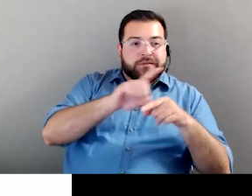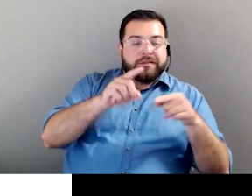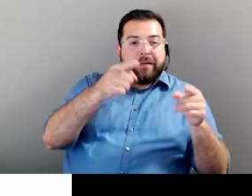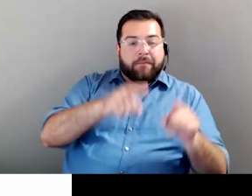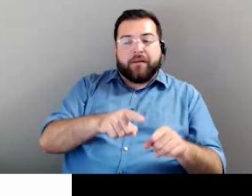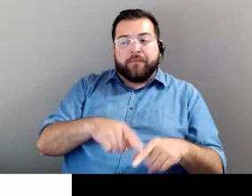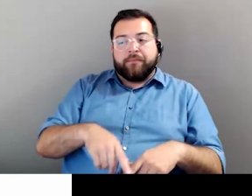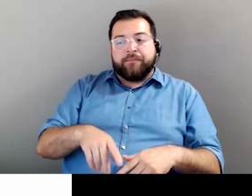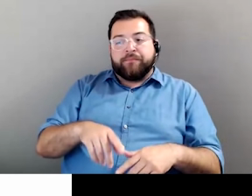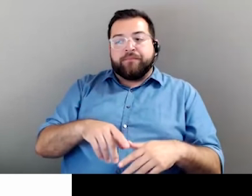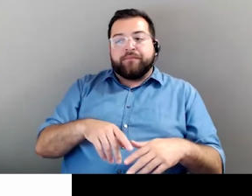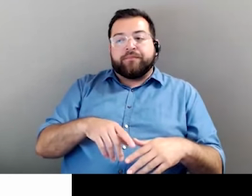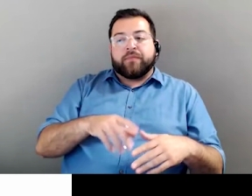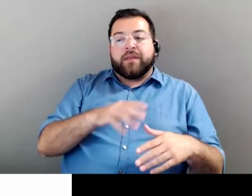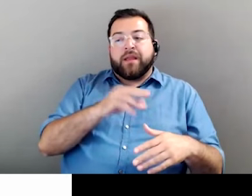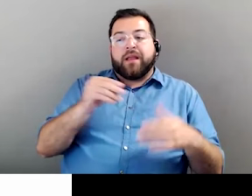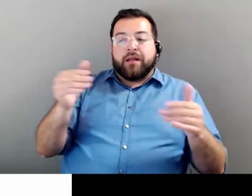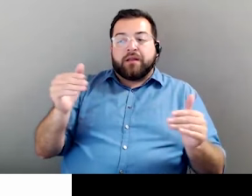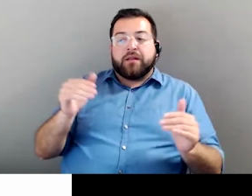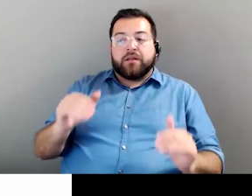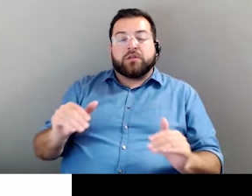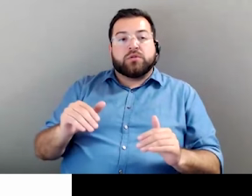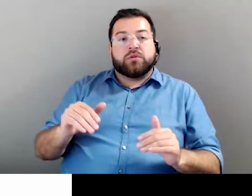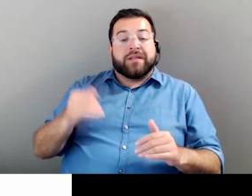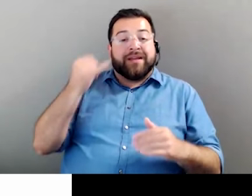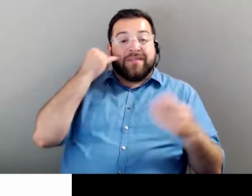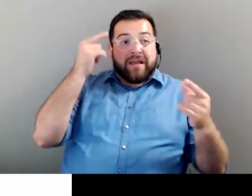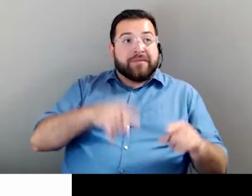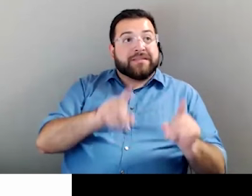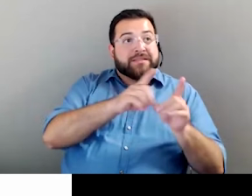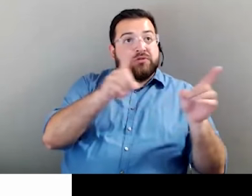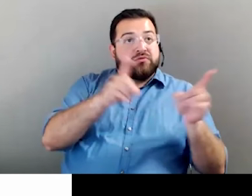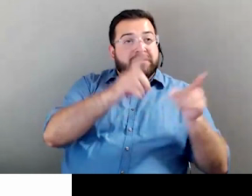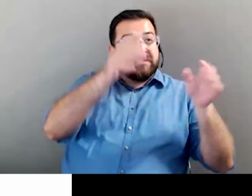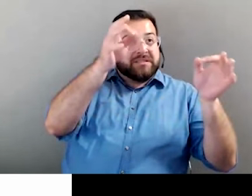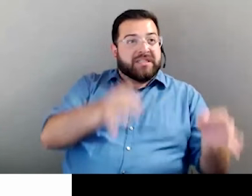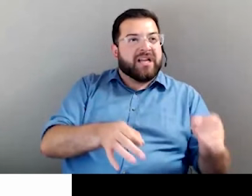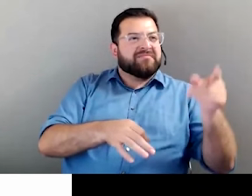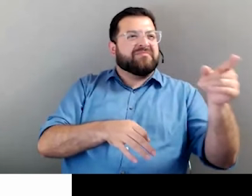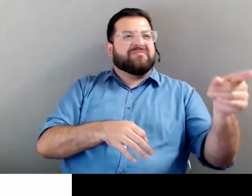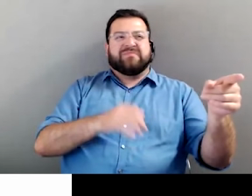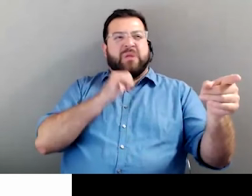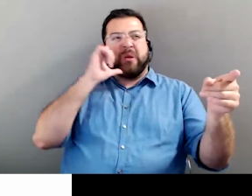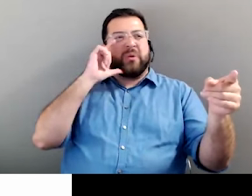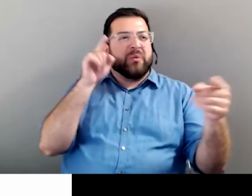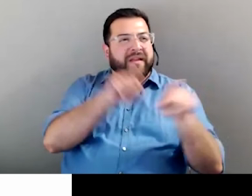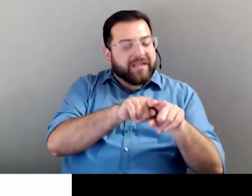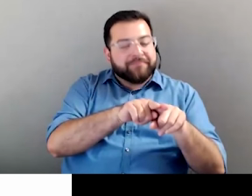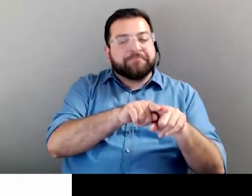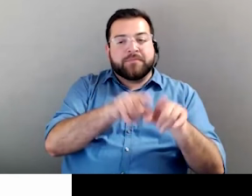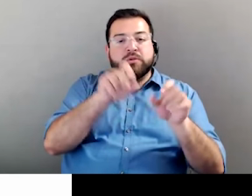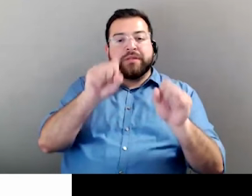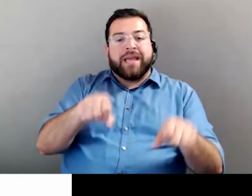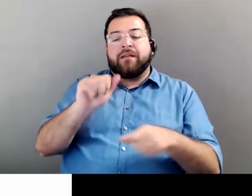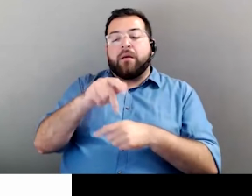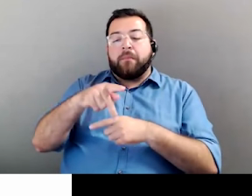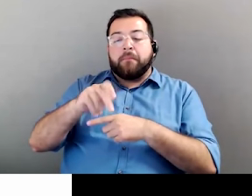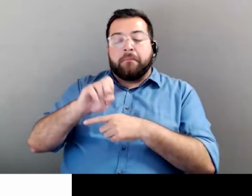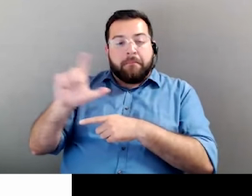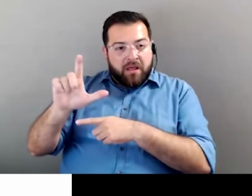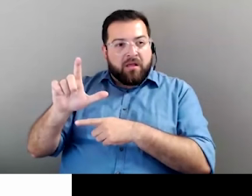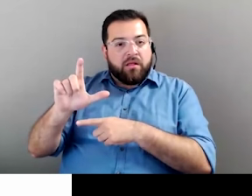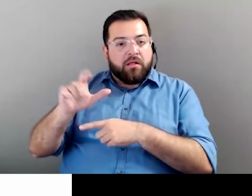you, and to appeal the district's final determination. So there's rights on both sides. This is